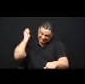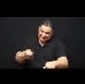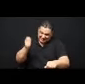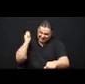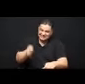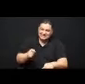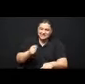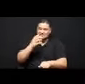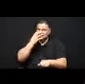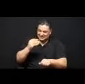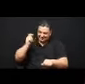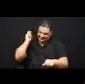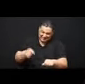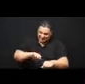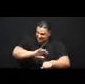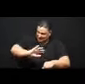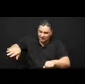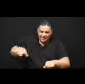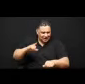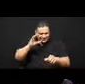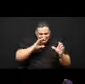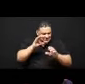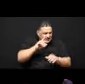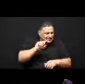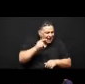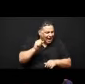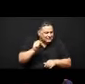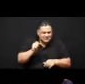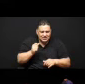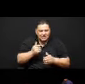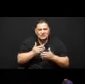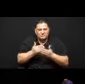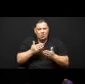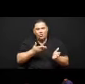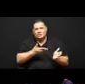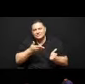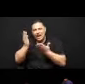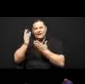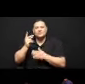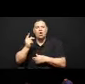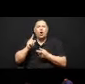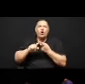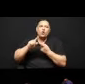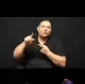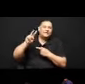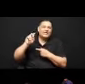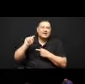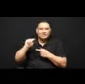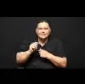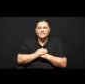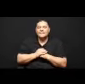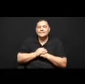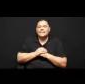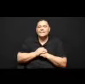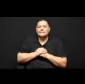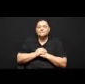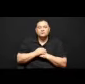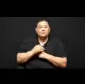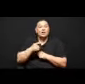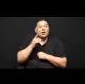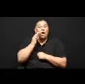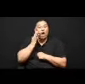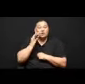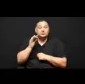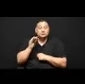tags before taking the dog to the vet. Thought of her college cat, Zeppelin. Together they loaded